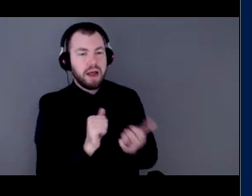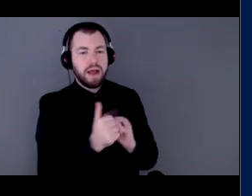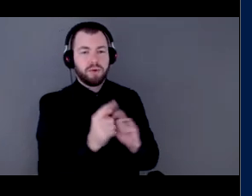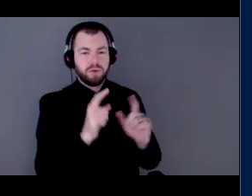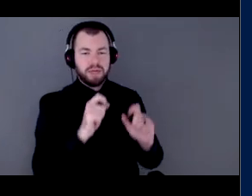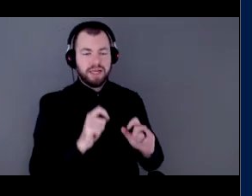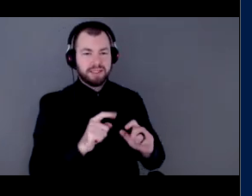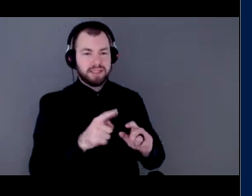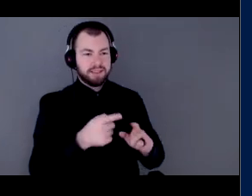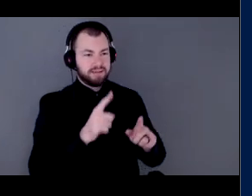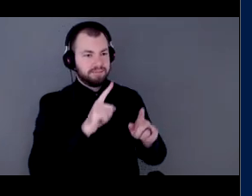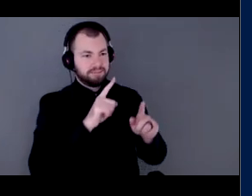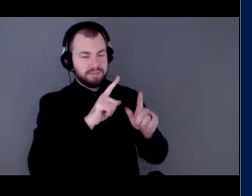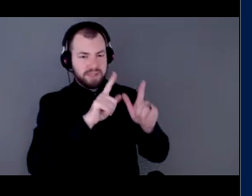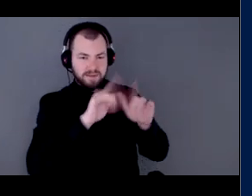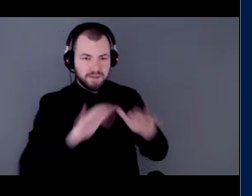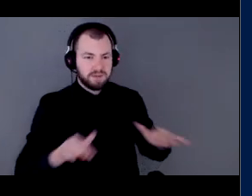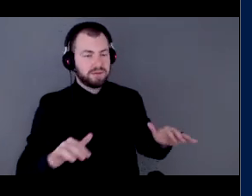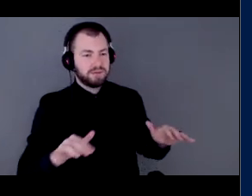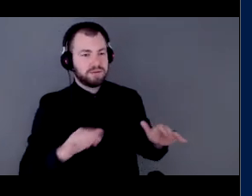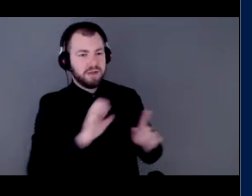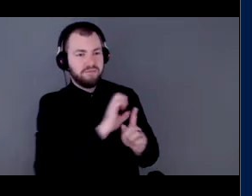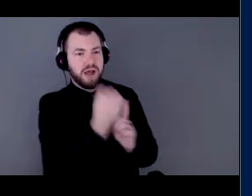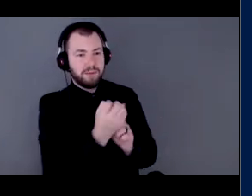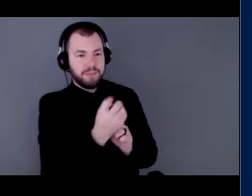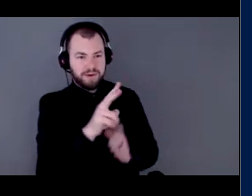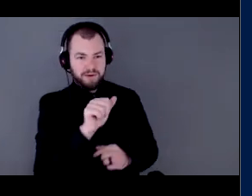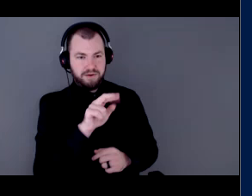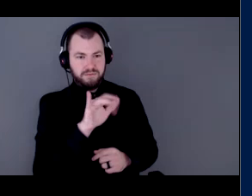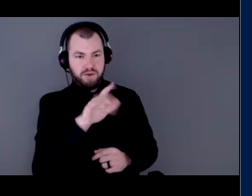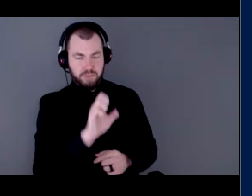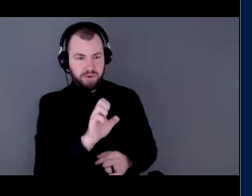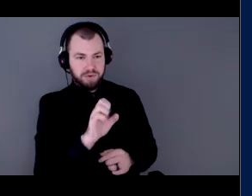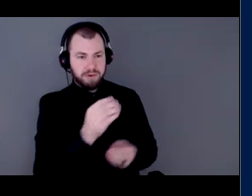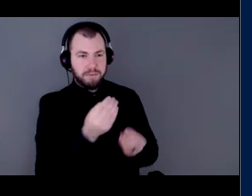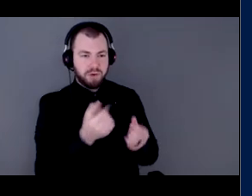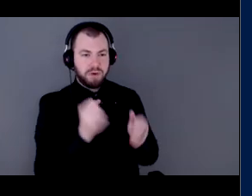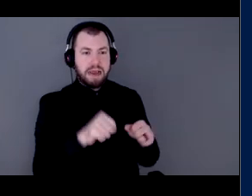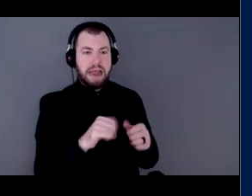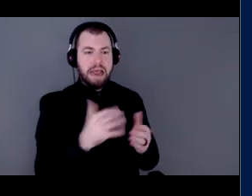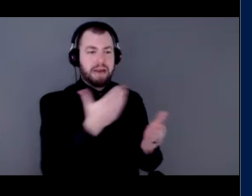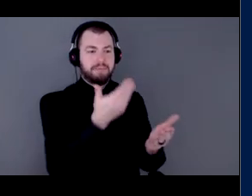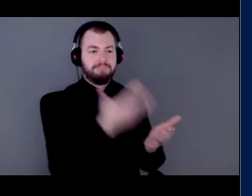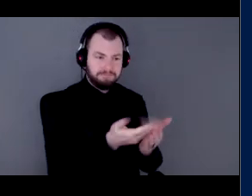diverse environmental variables where materials can end up.